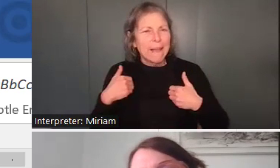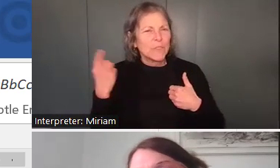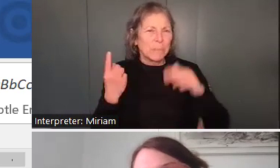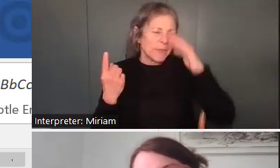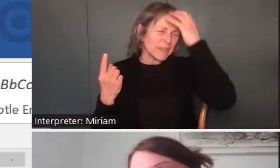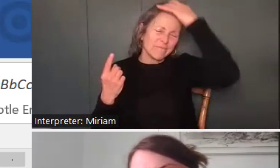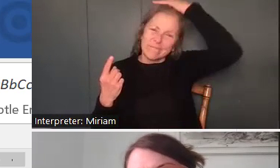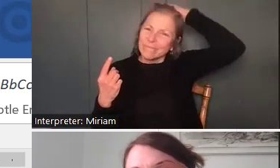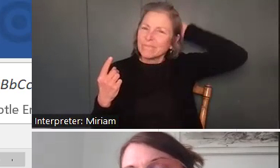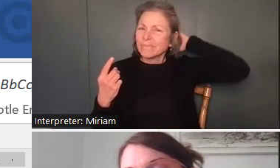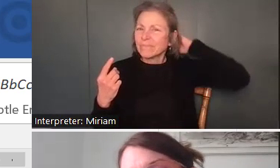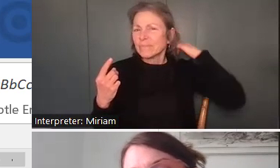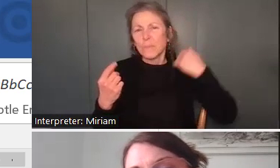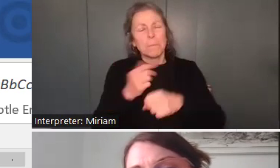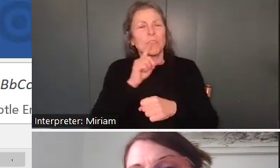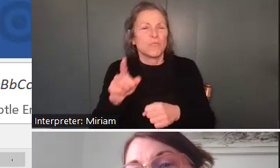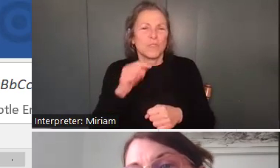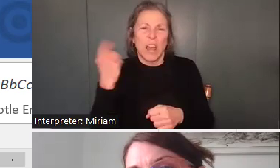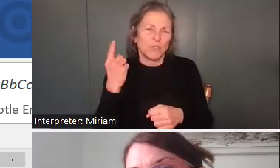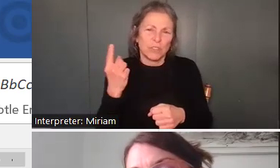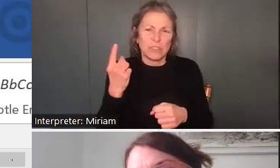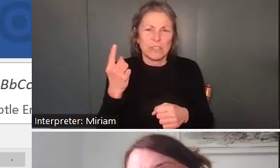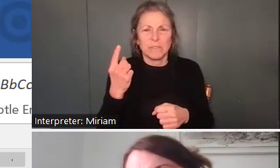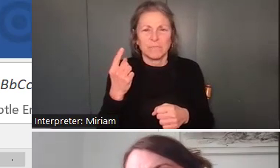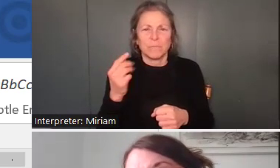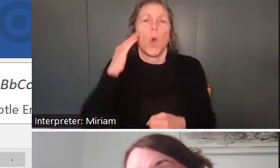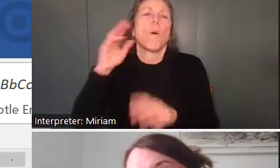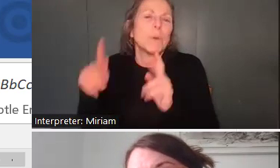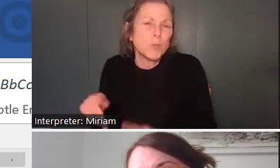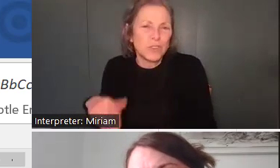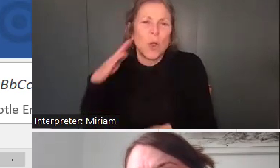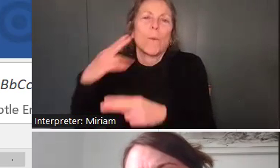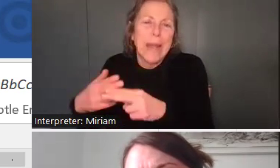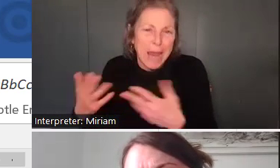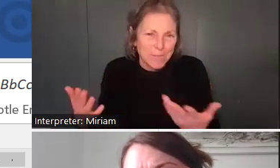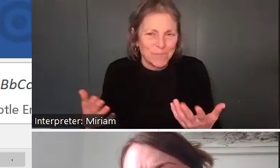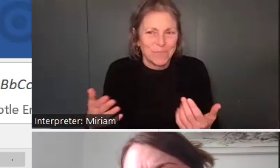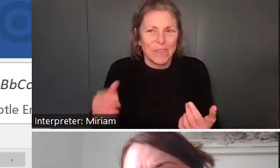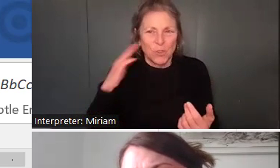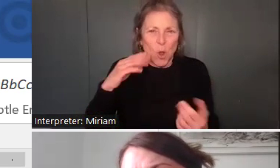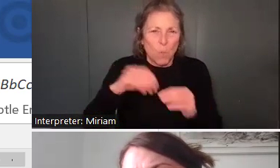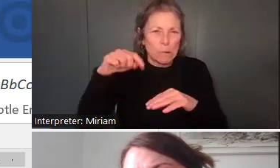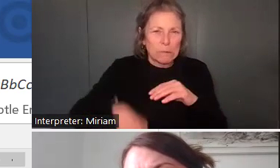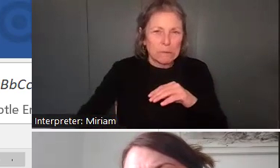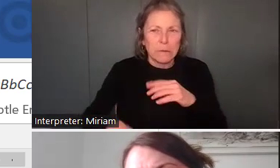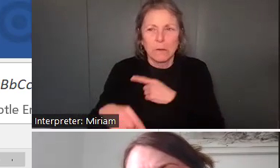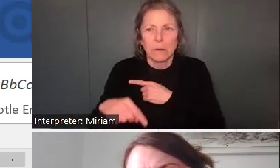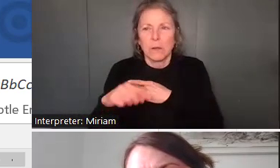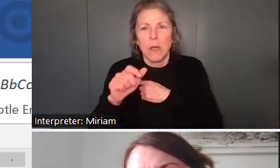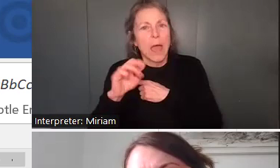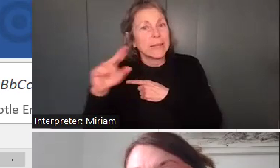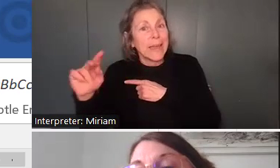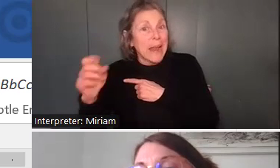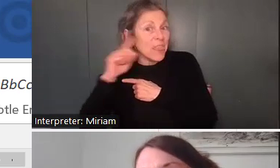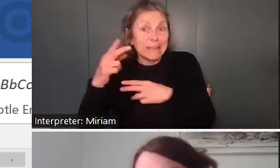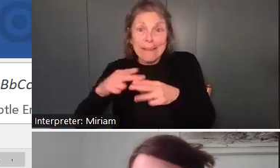to ensure that they're not just gonna say they know someone, but sorry, go ahead. No, I just think the name is enough because like Amanda